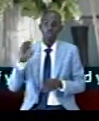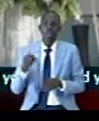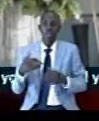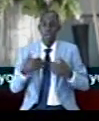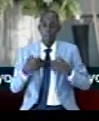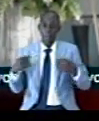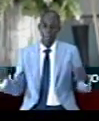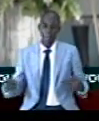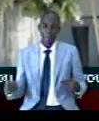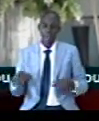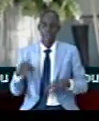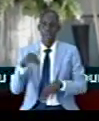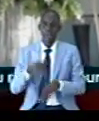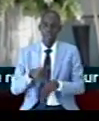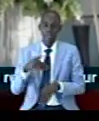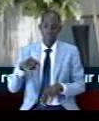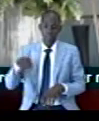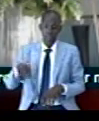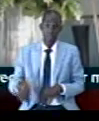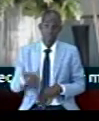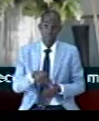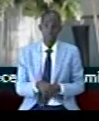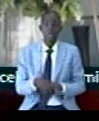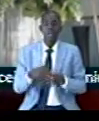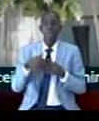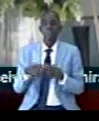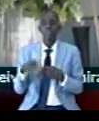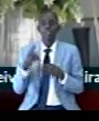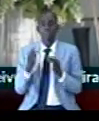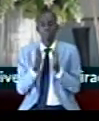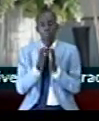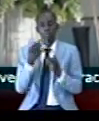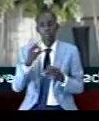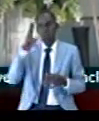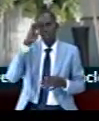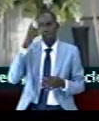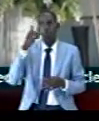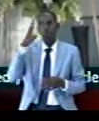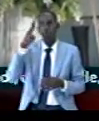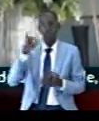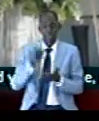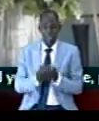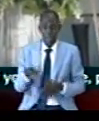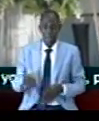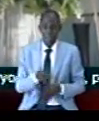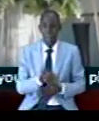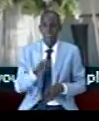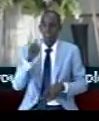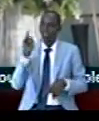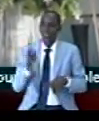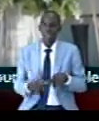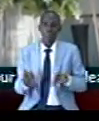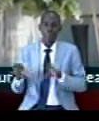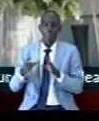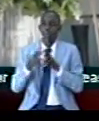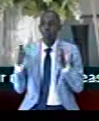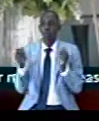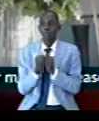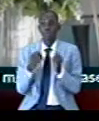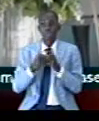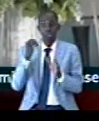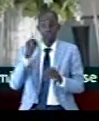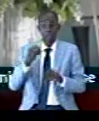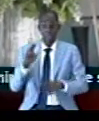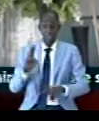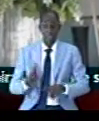arthritis on my leg. But after the prayer of man of God, this leg, I cannot fold it. I cannot, when I sit down for a